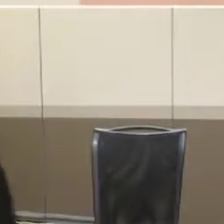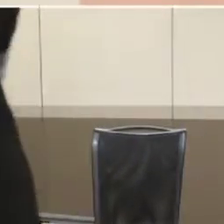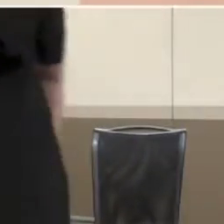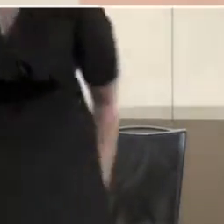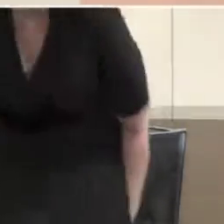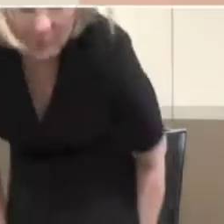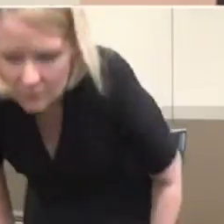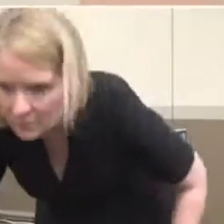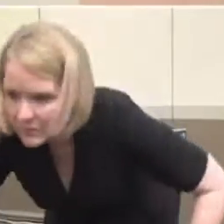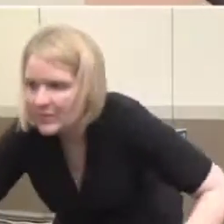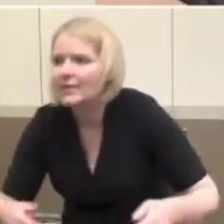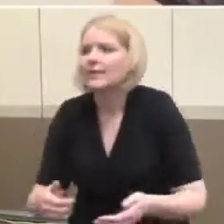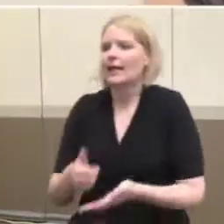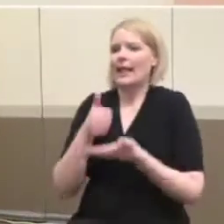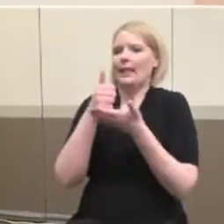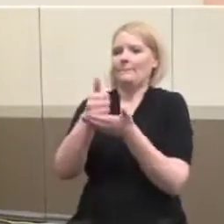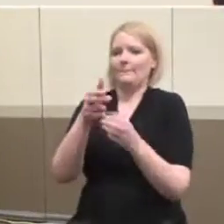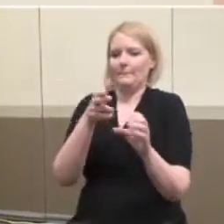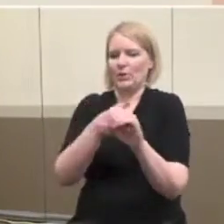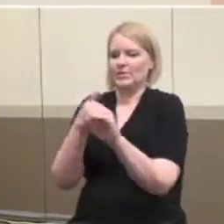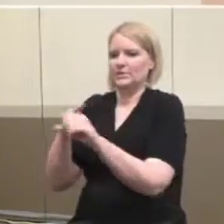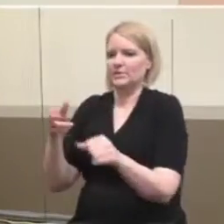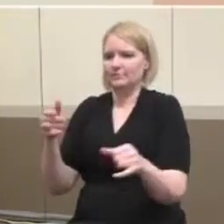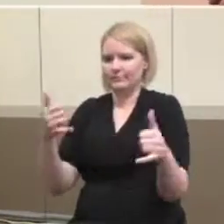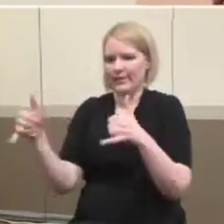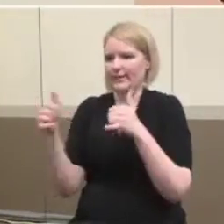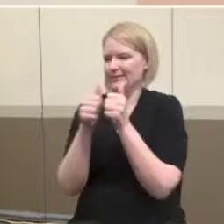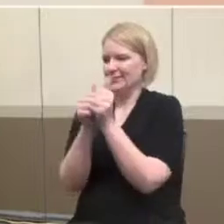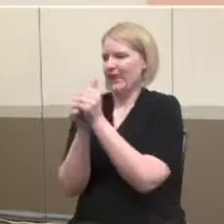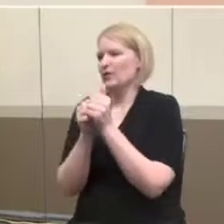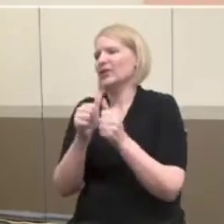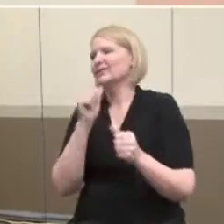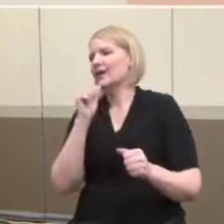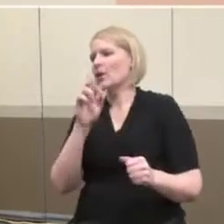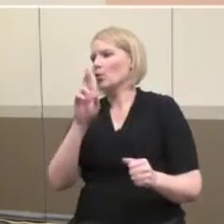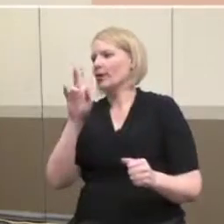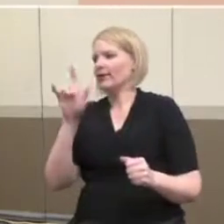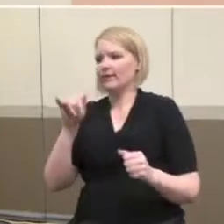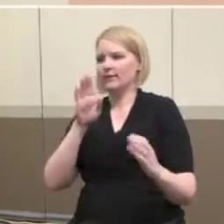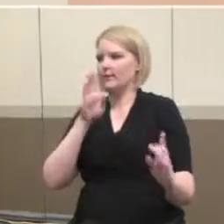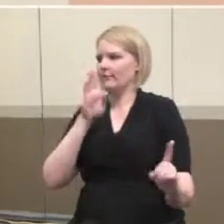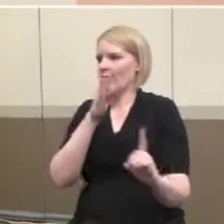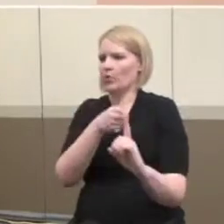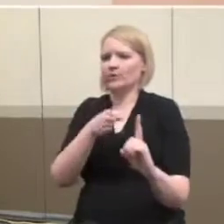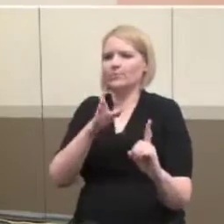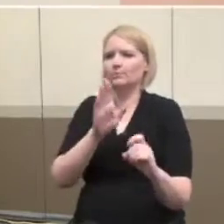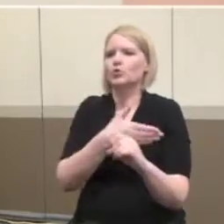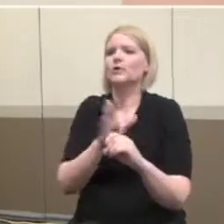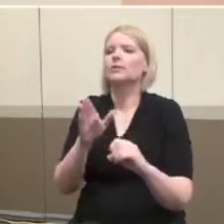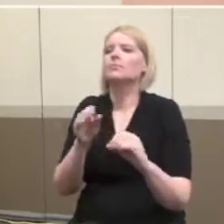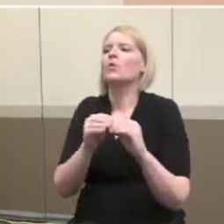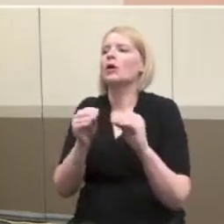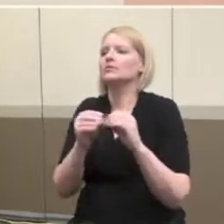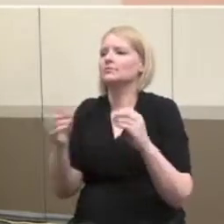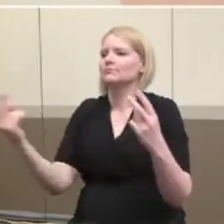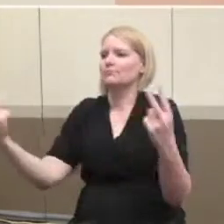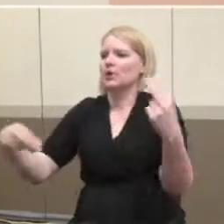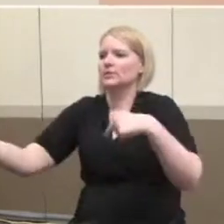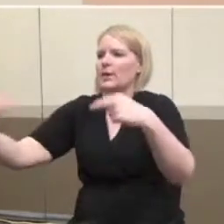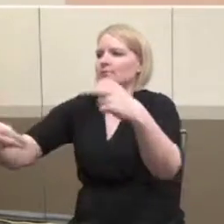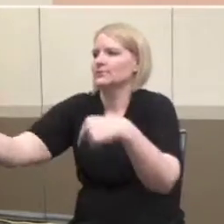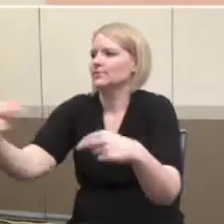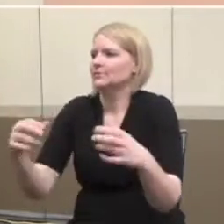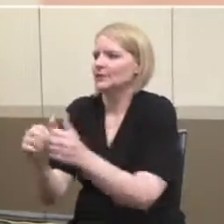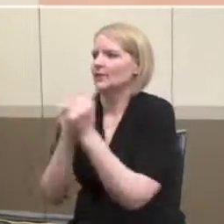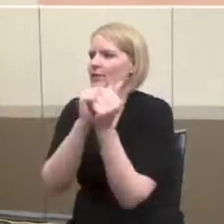together. And again, for me, it's not so much the music, it's to participate together. We do a lot of